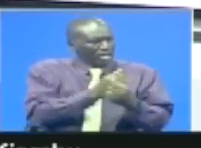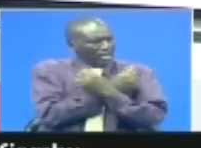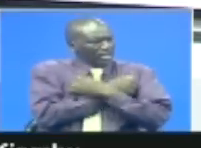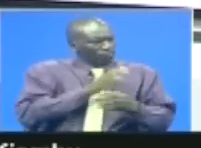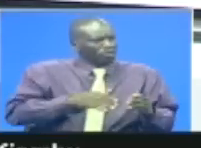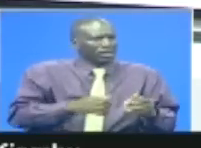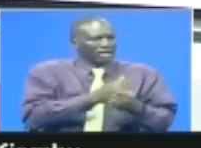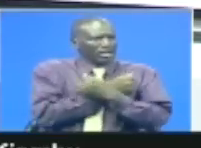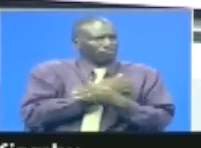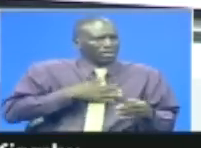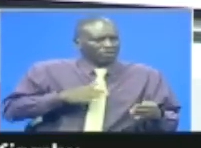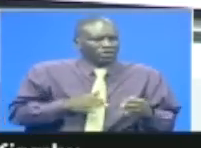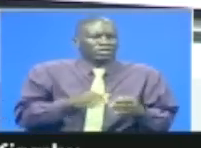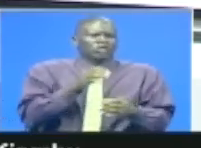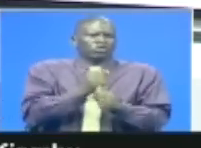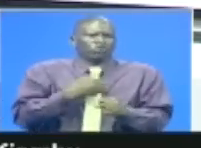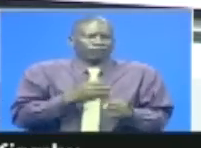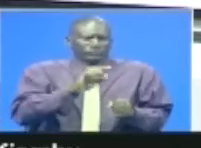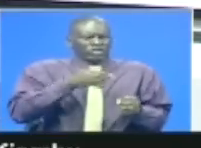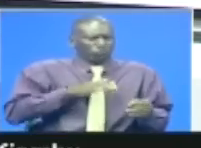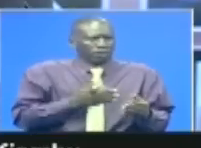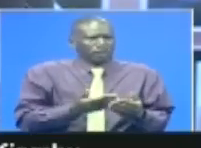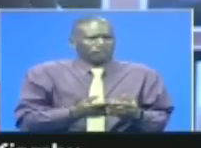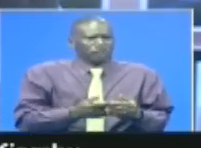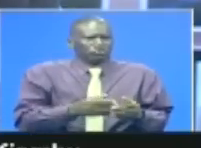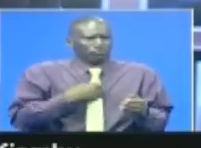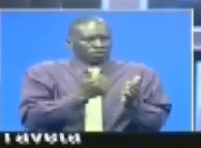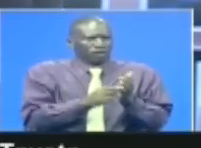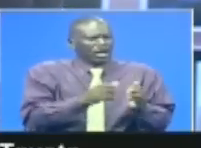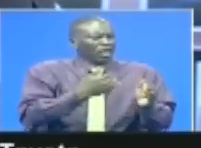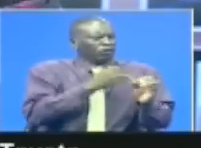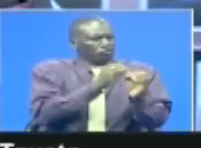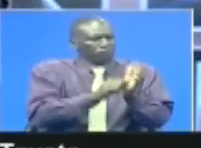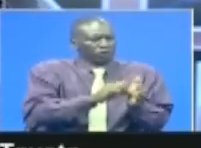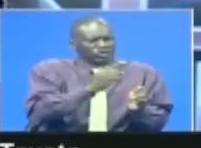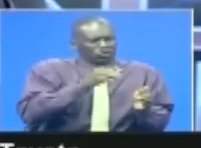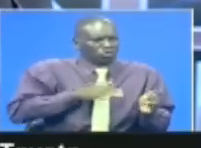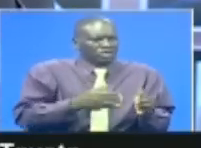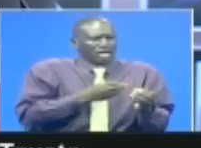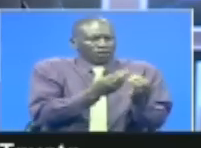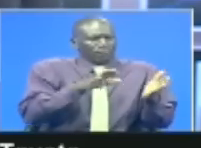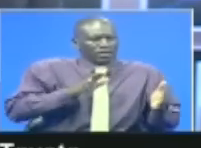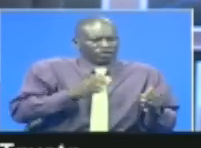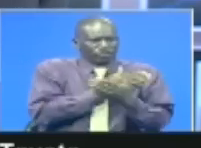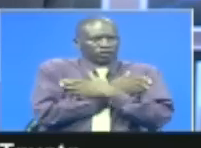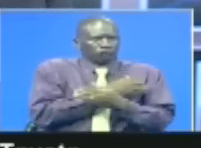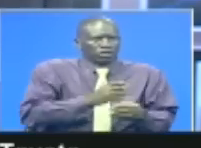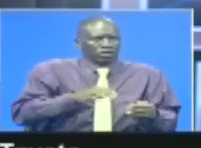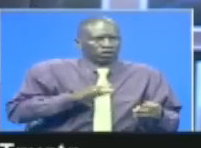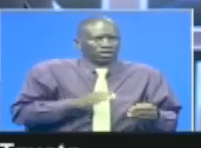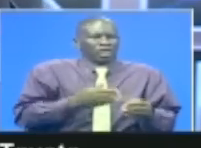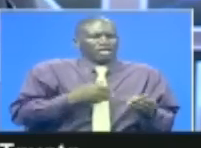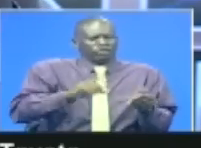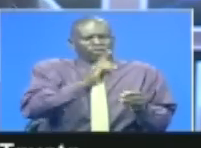love my mother. I love my sisters. Do you hold single women in contempt? I don't have a problem with single women. I have very many friends who are single women. I have ministers I have